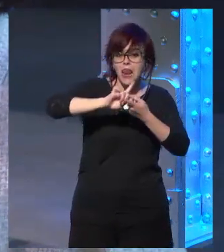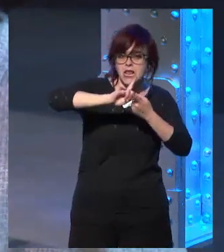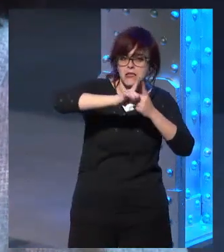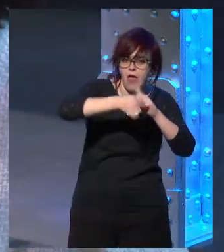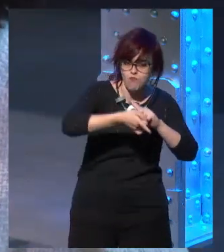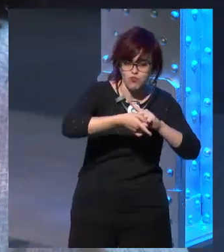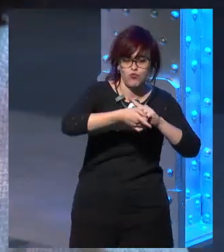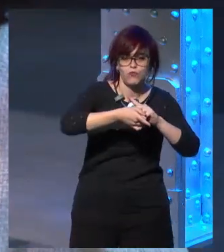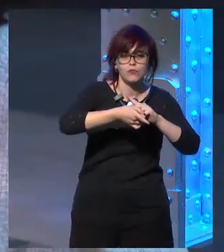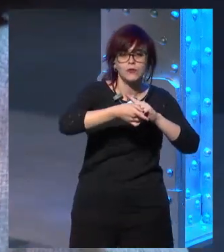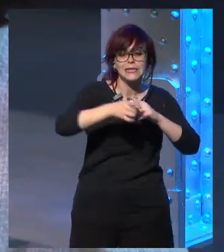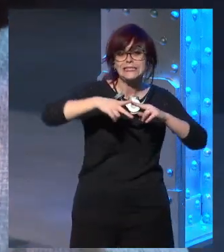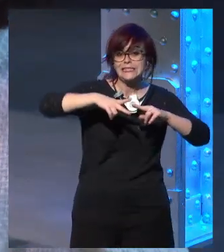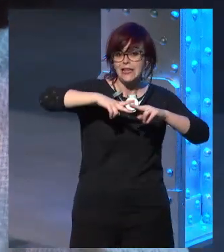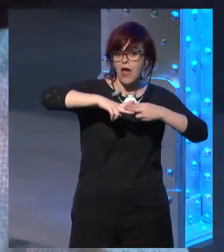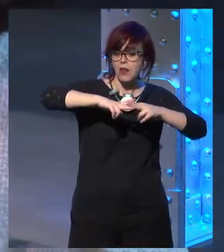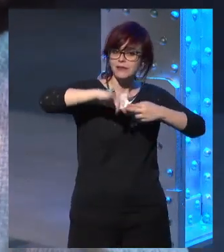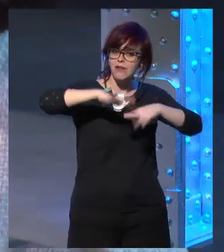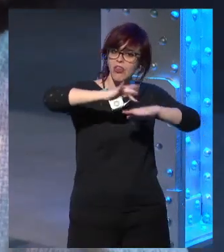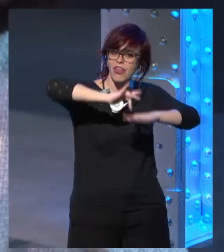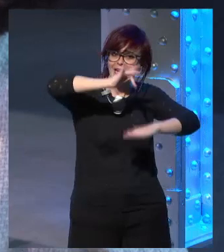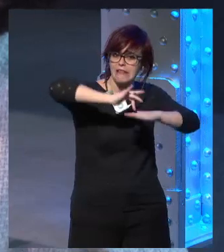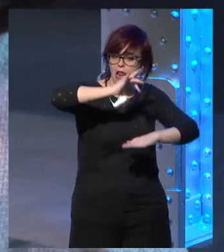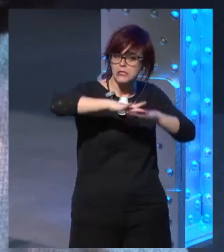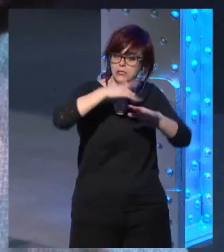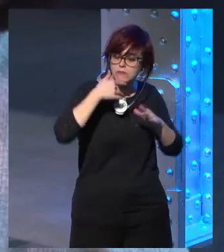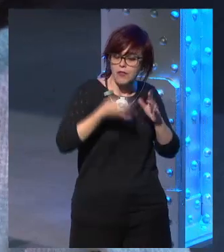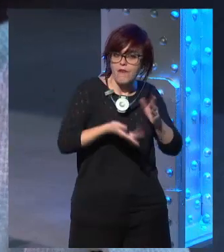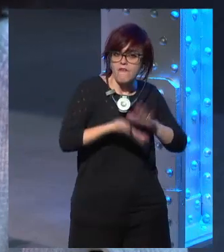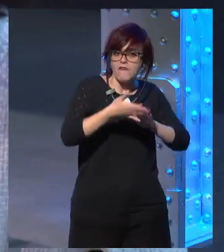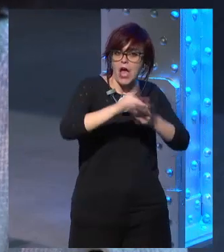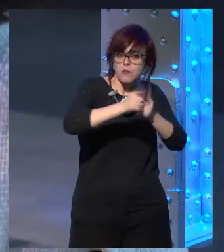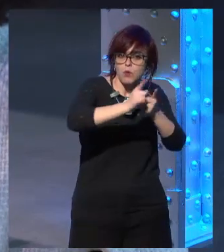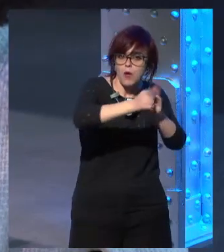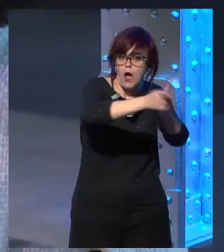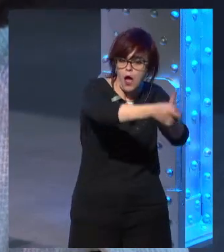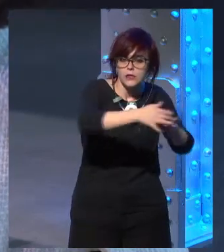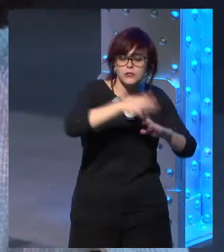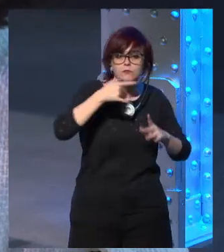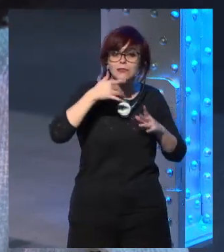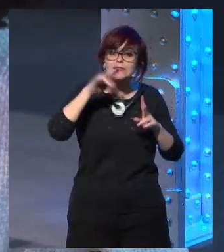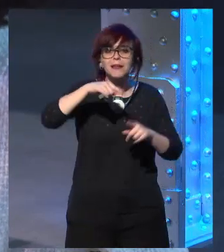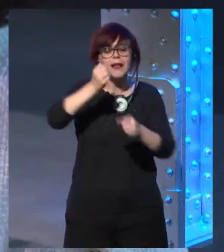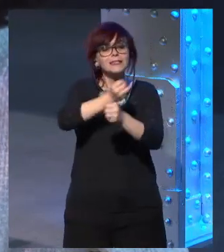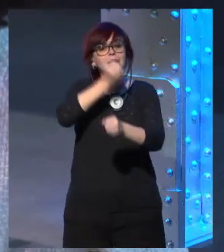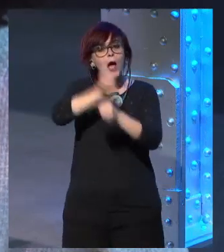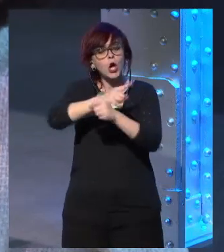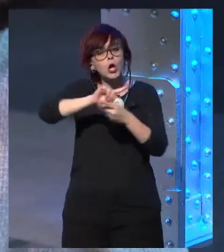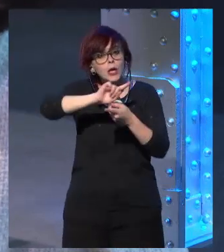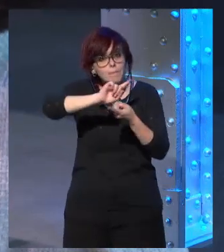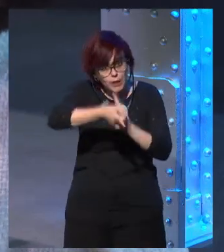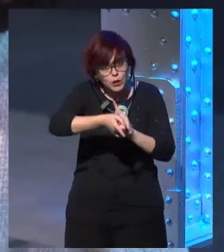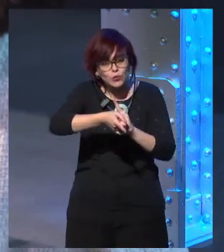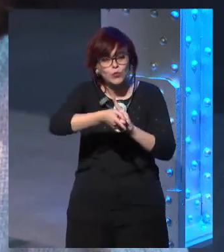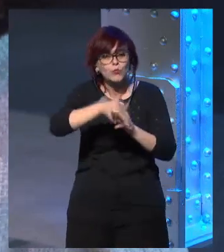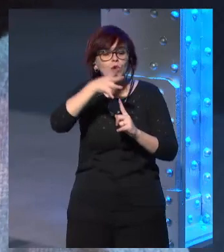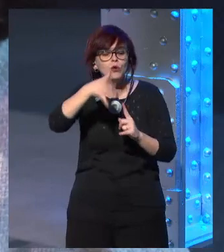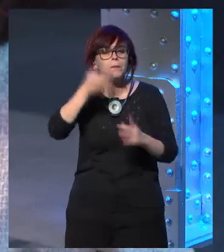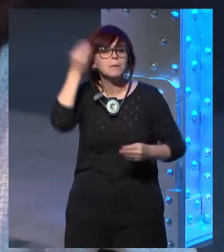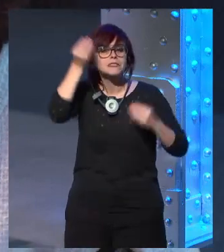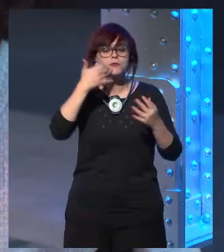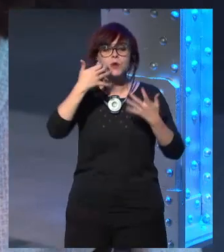occasioning. And that is that work is changing because of, when you think about the music industry,